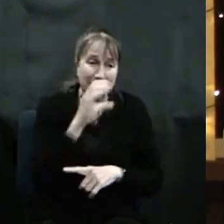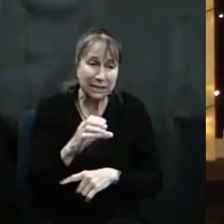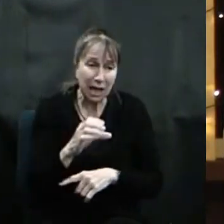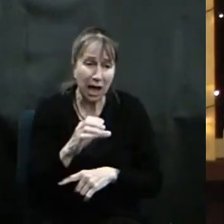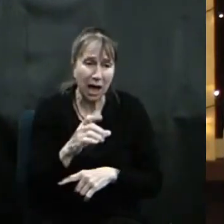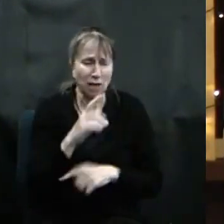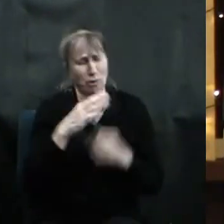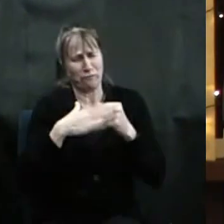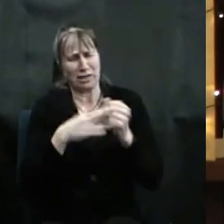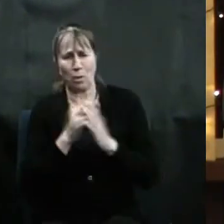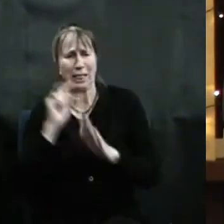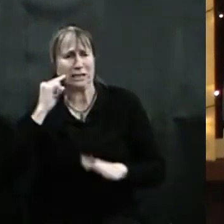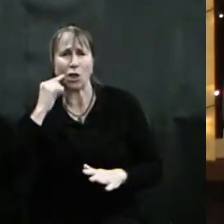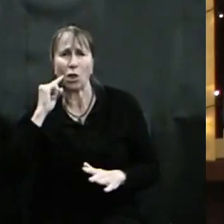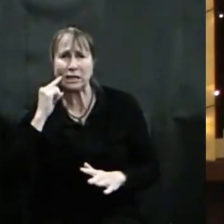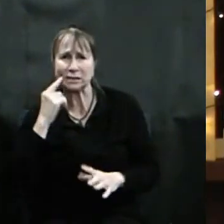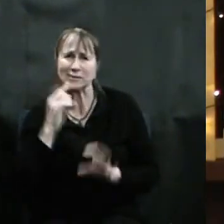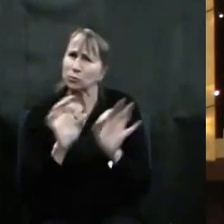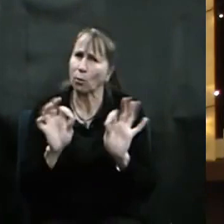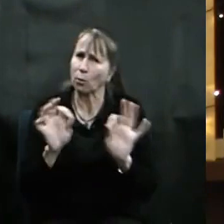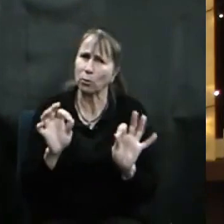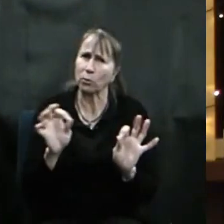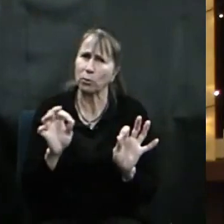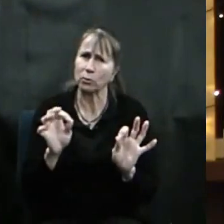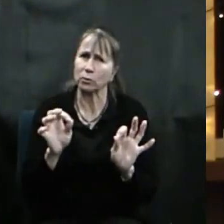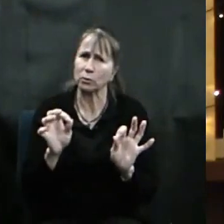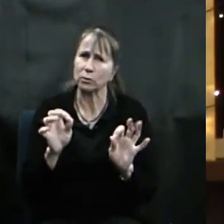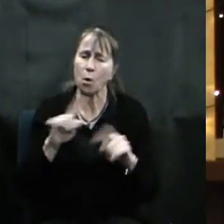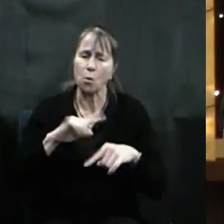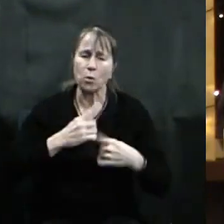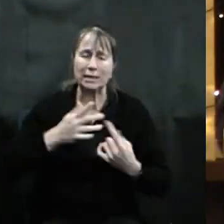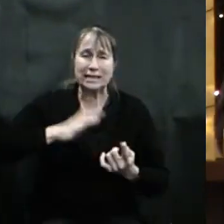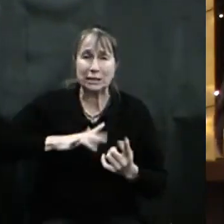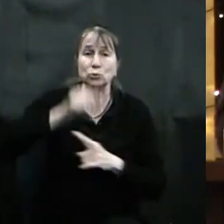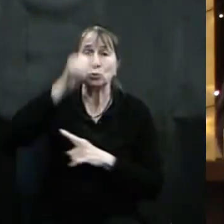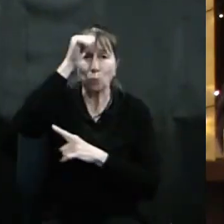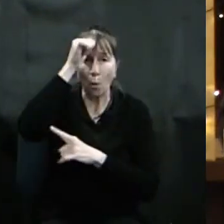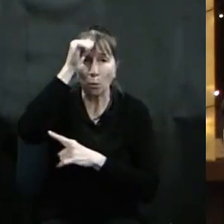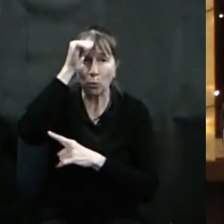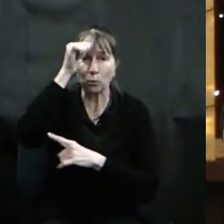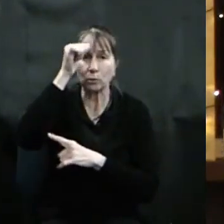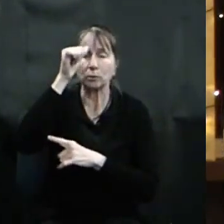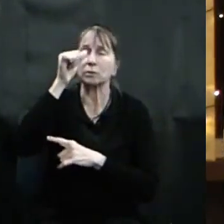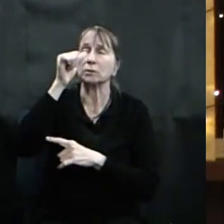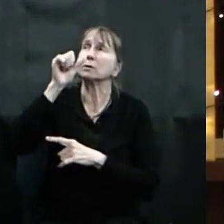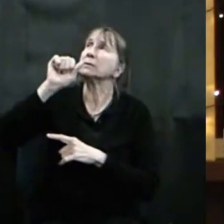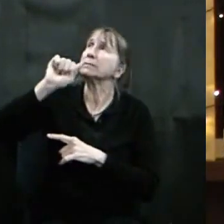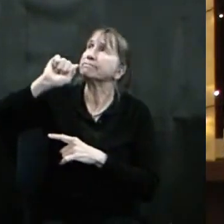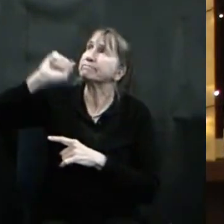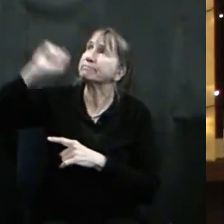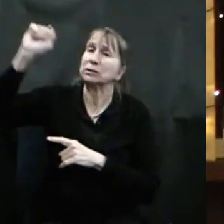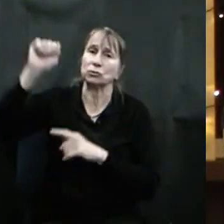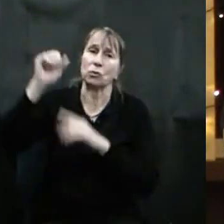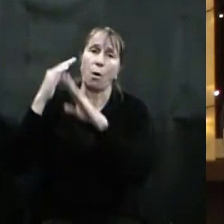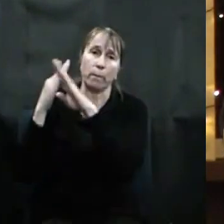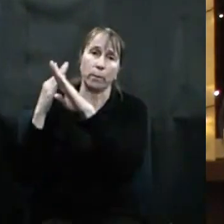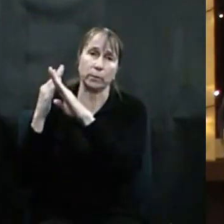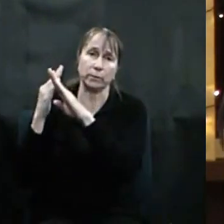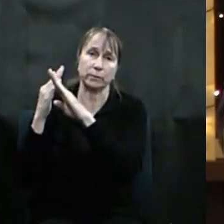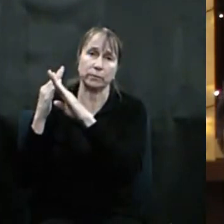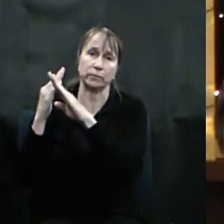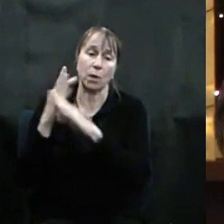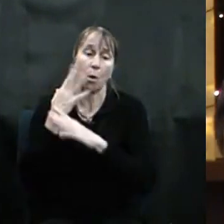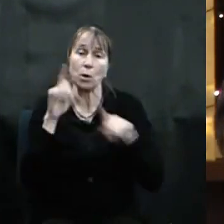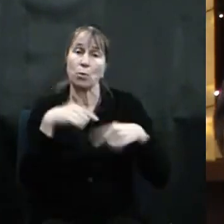sharply and starkly than even Israel did in the exile. In the exile, in the events recorded for us in the book of